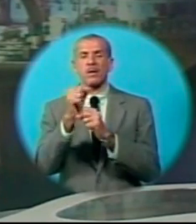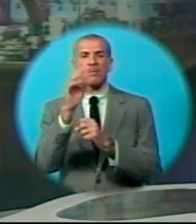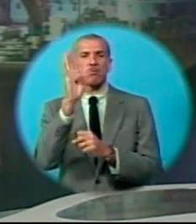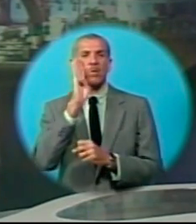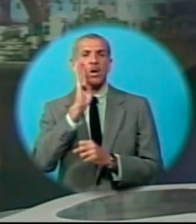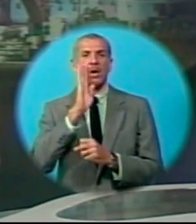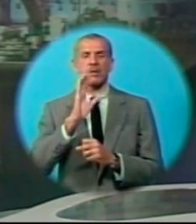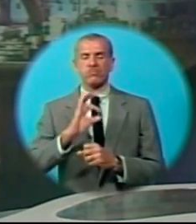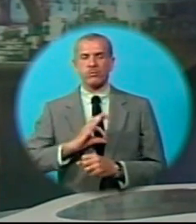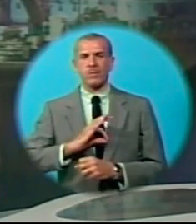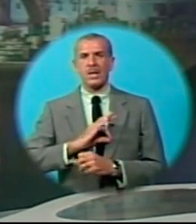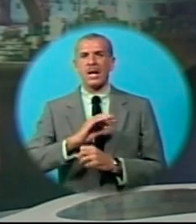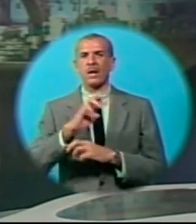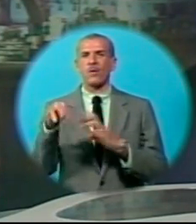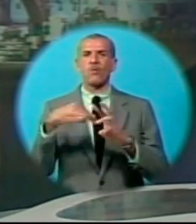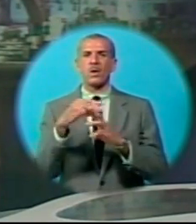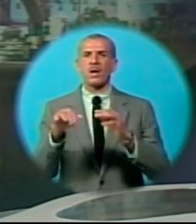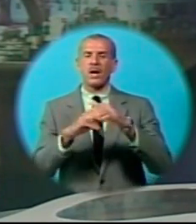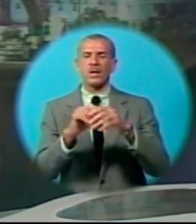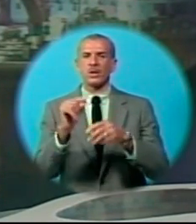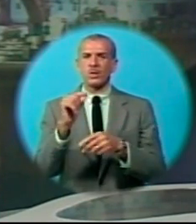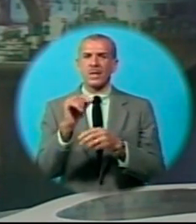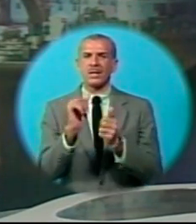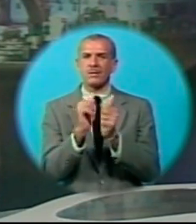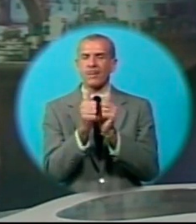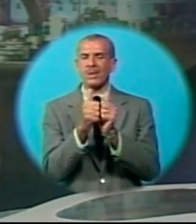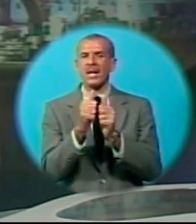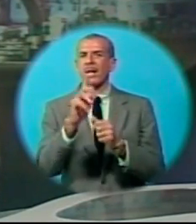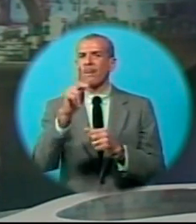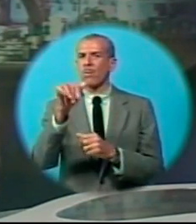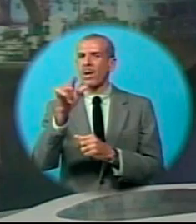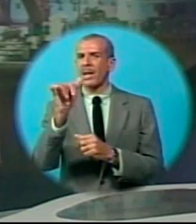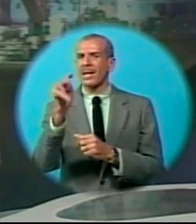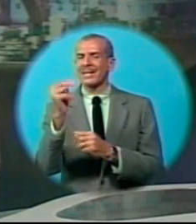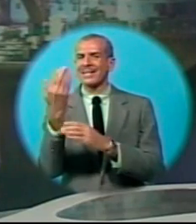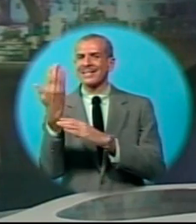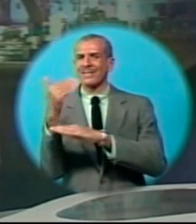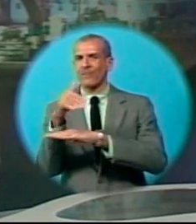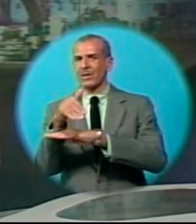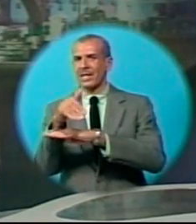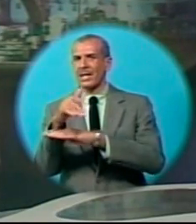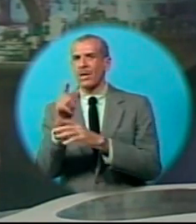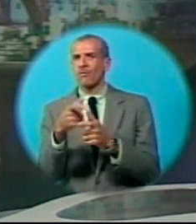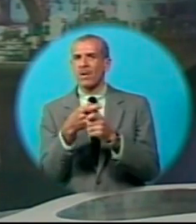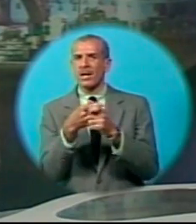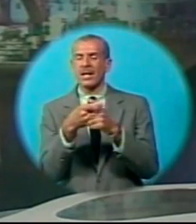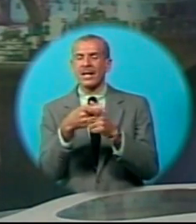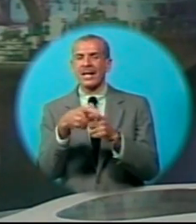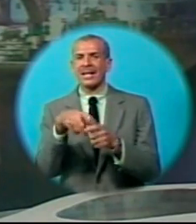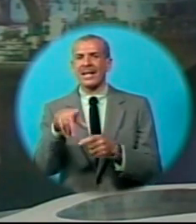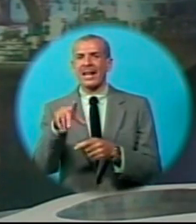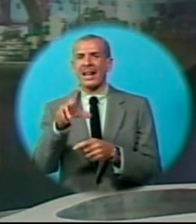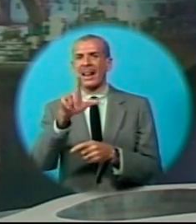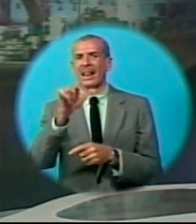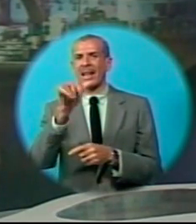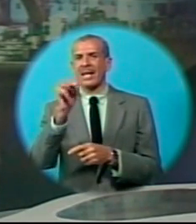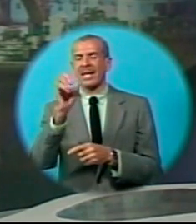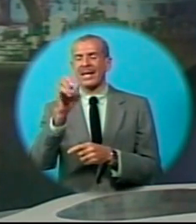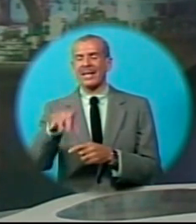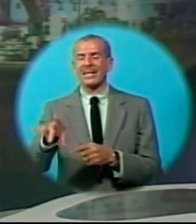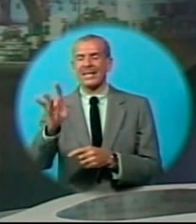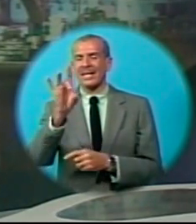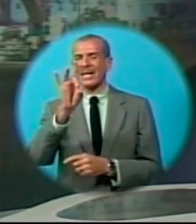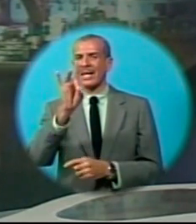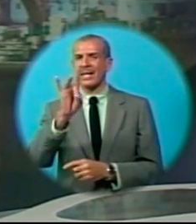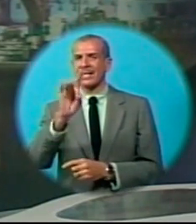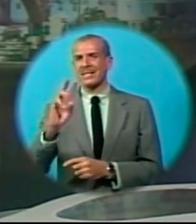at the IAAF World Under-20 Championship in Poland this evening. Running out of lane 8, that will be the second from the left